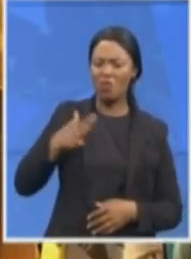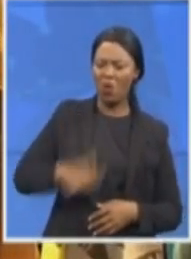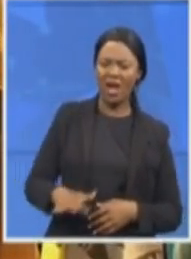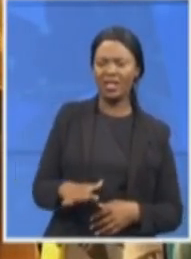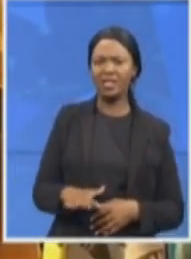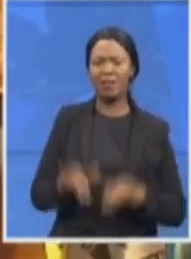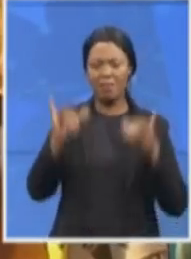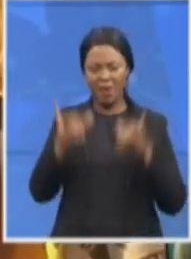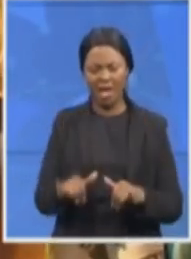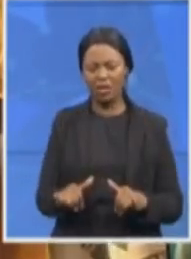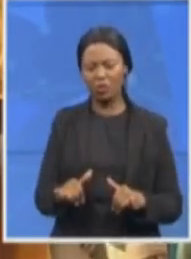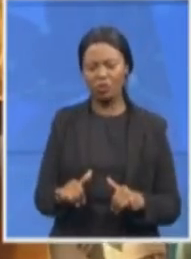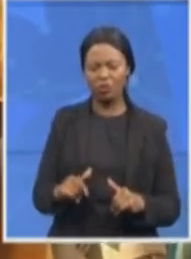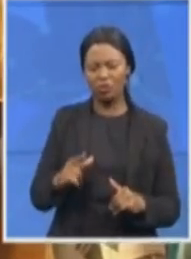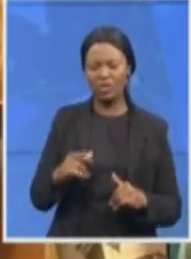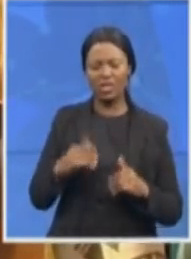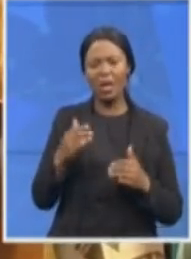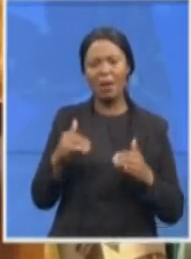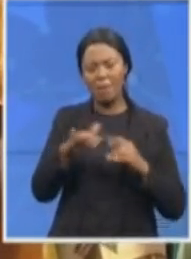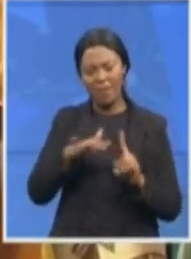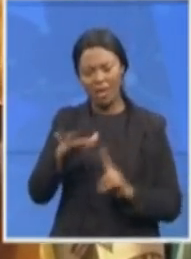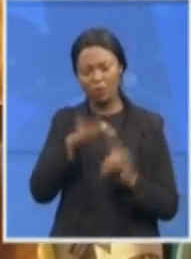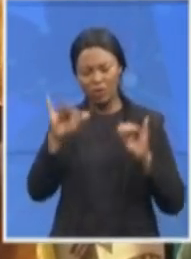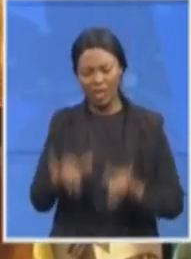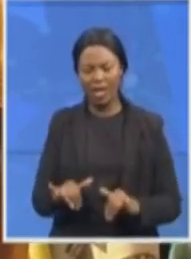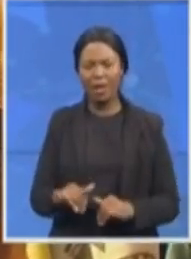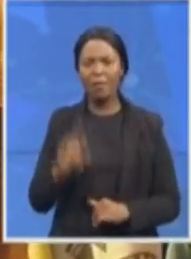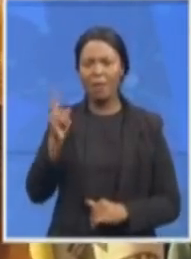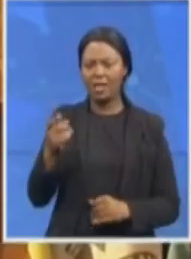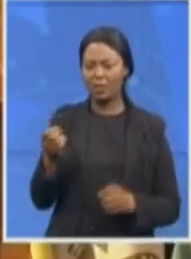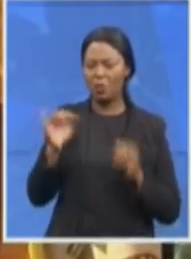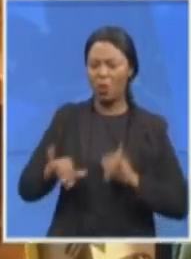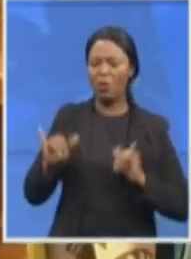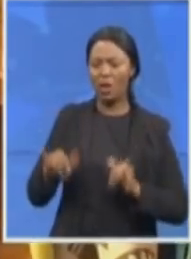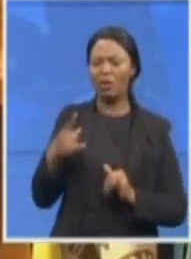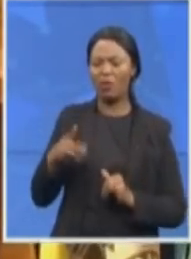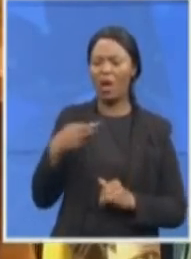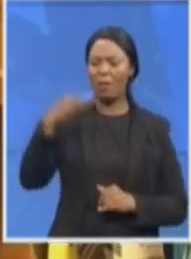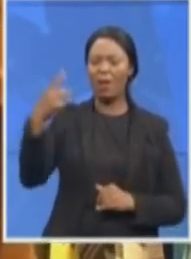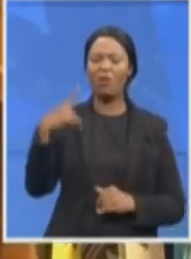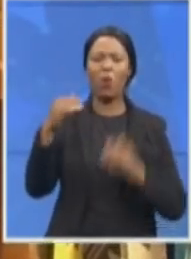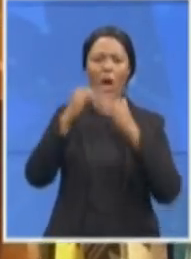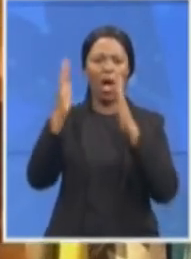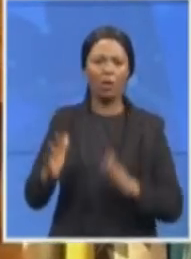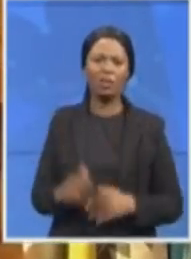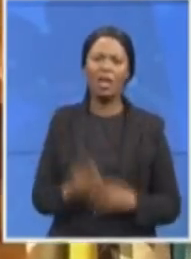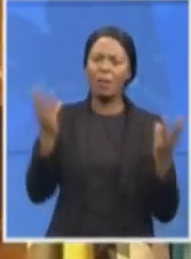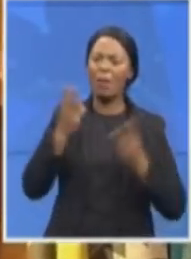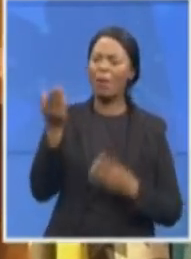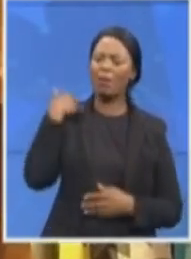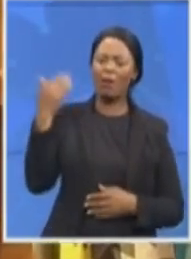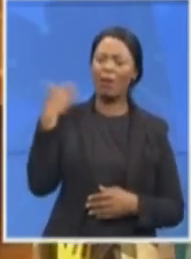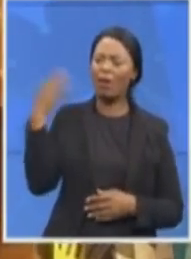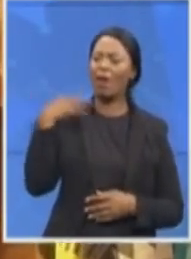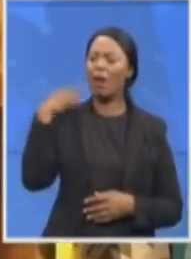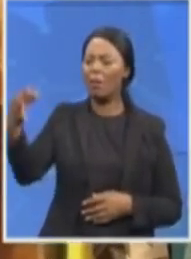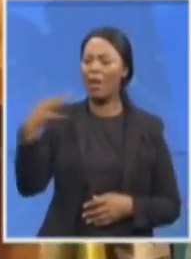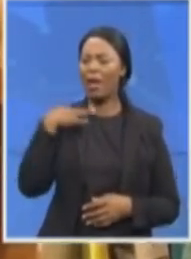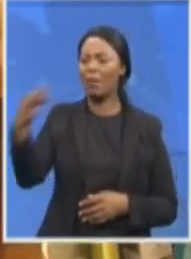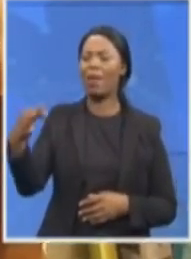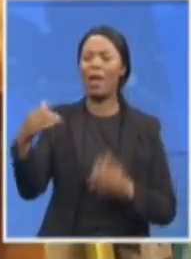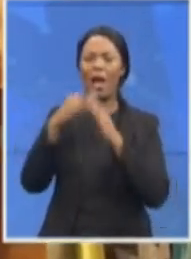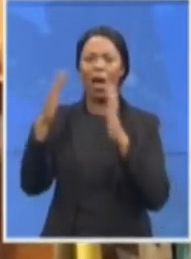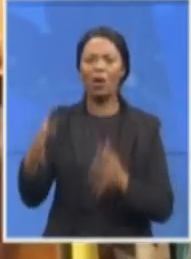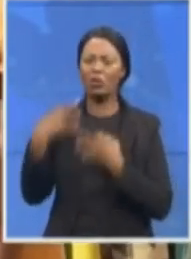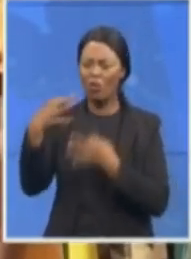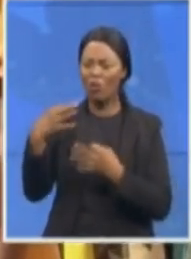people. They've been applying for those houses. The mayor that told us that, they've got a Form C. They never get all those houses. So